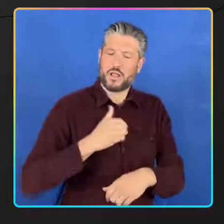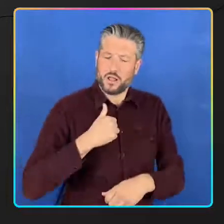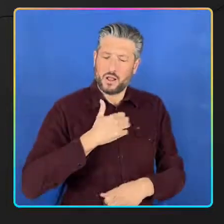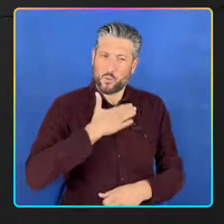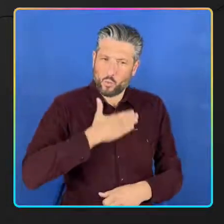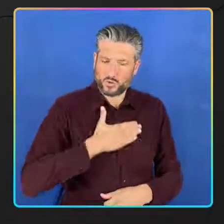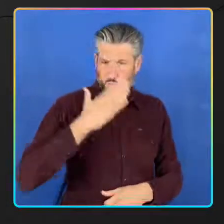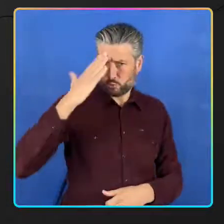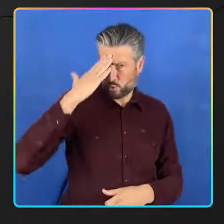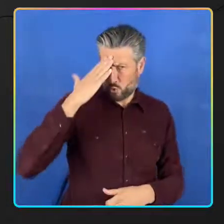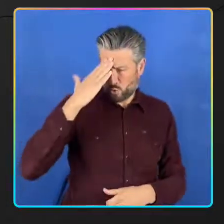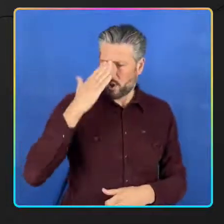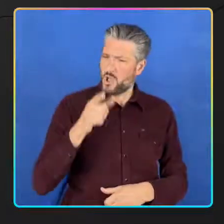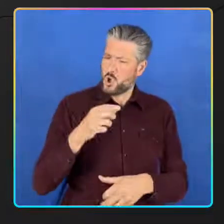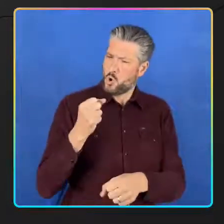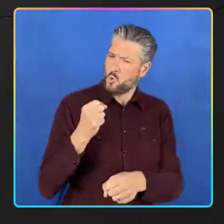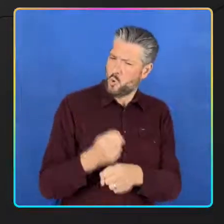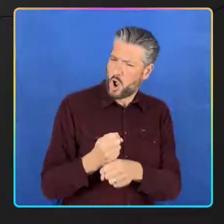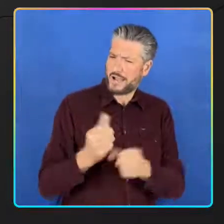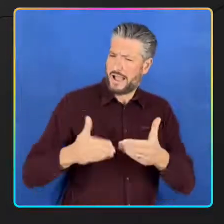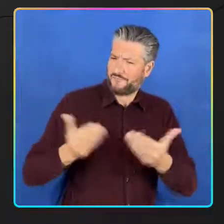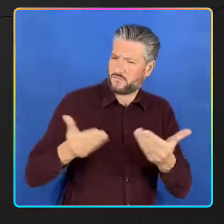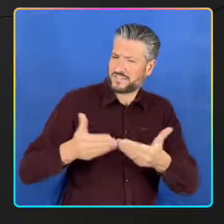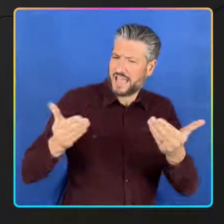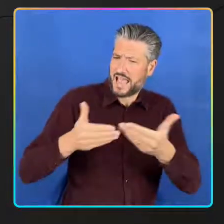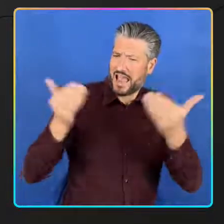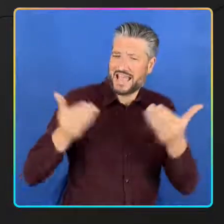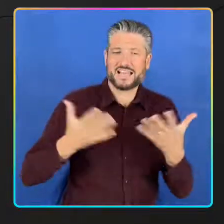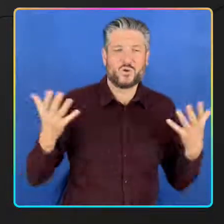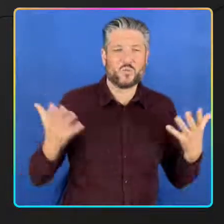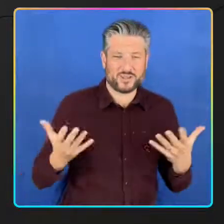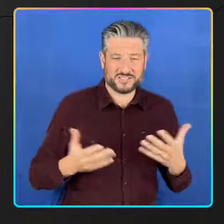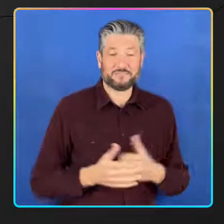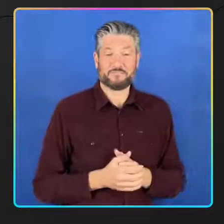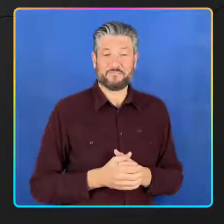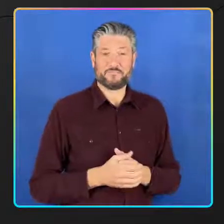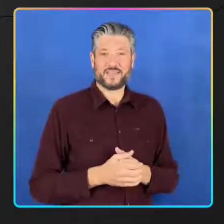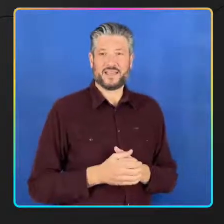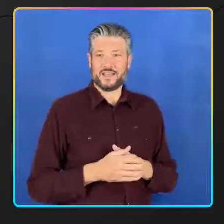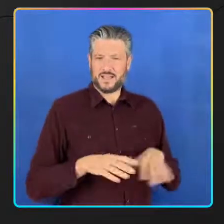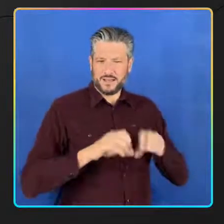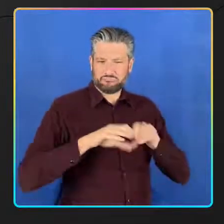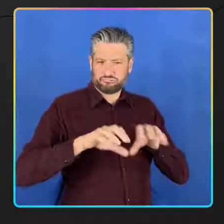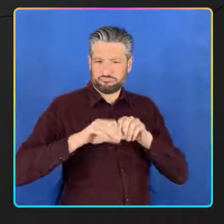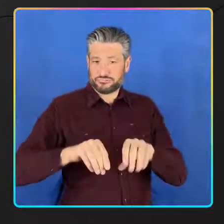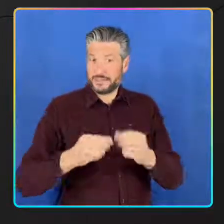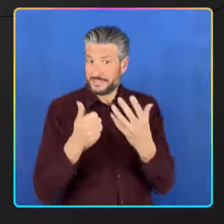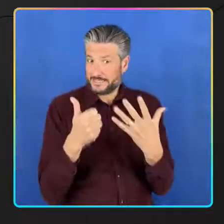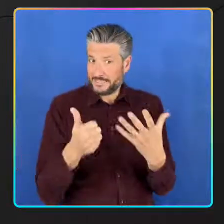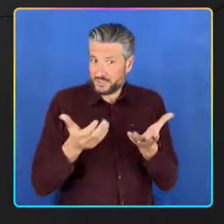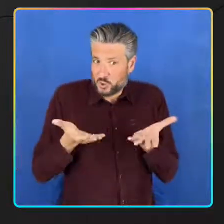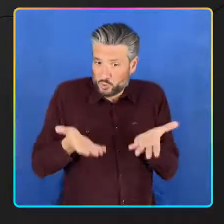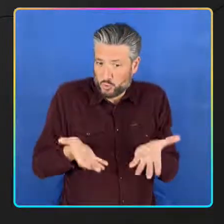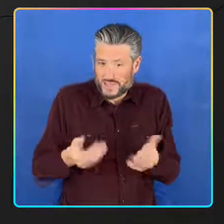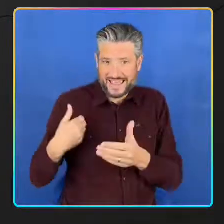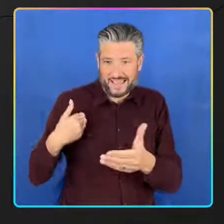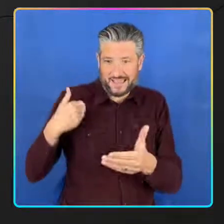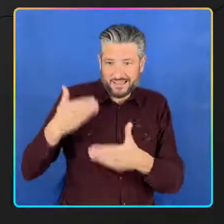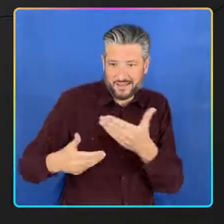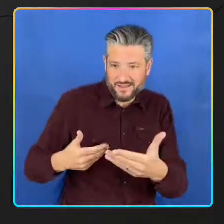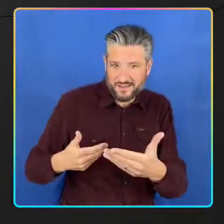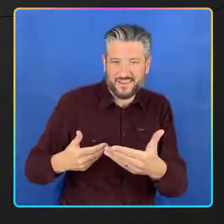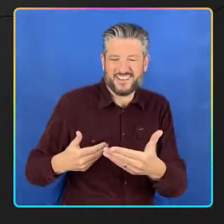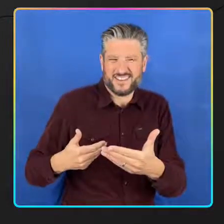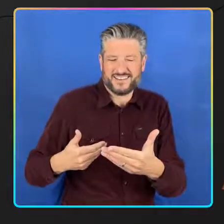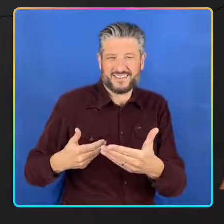week. This is the 6th episode of season 2 and we couldn't be more excited to start talking to our guests and learn more about what they